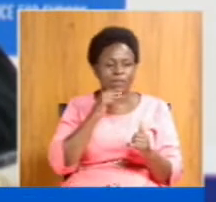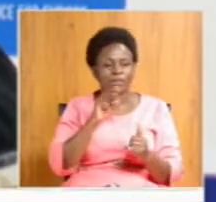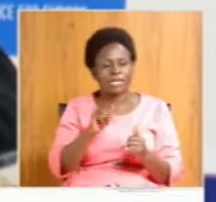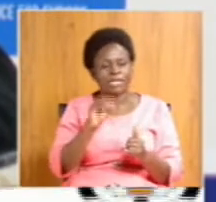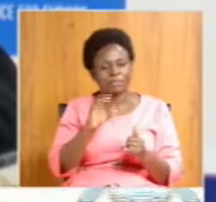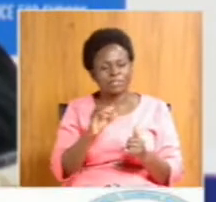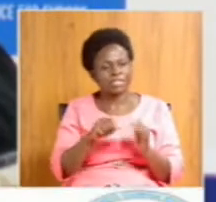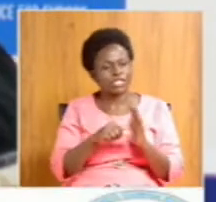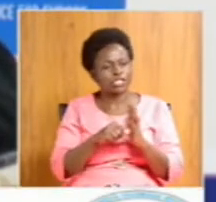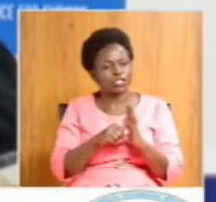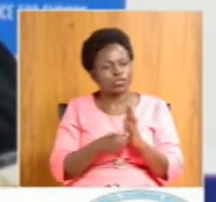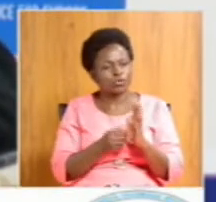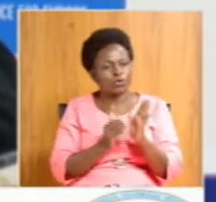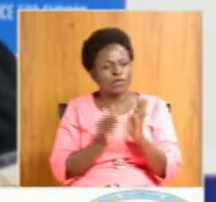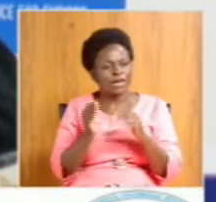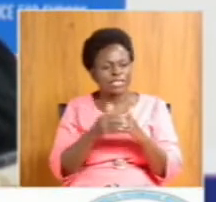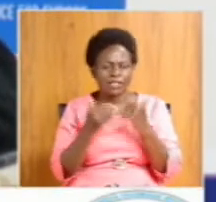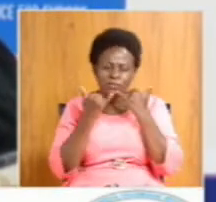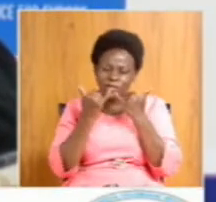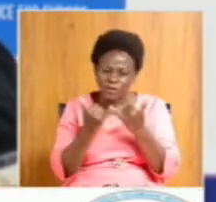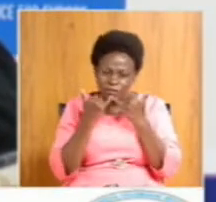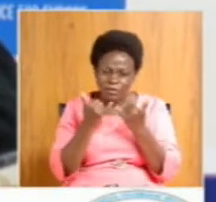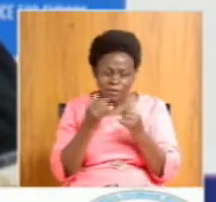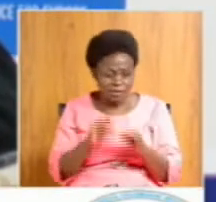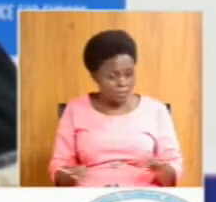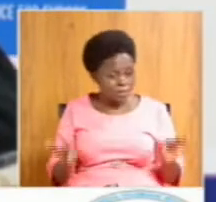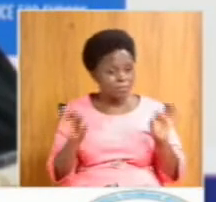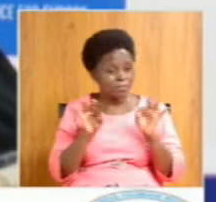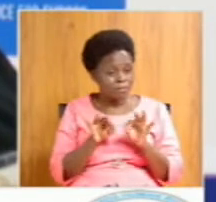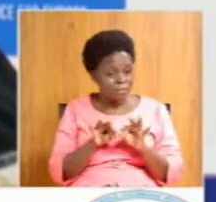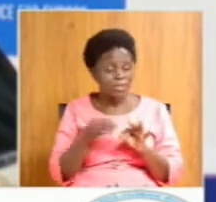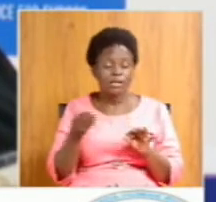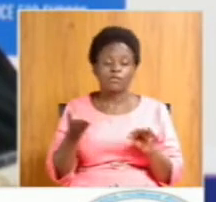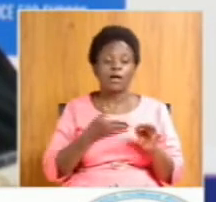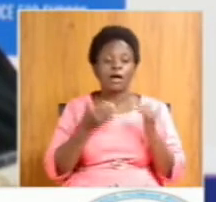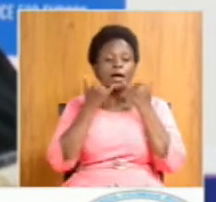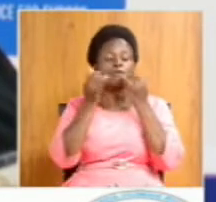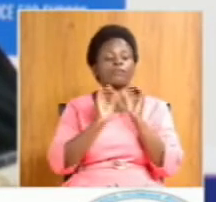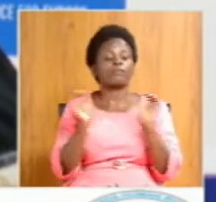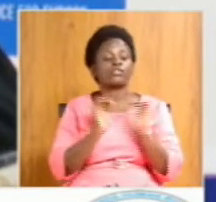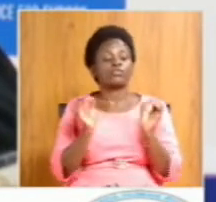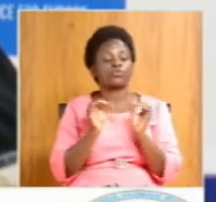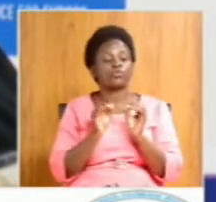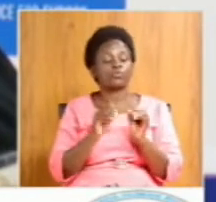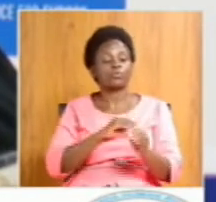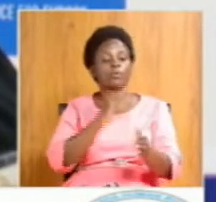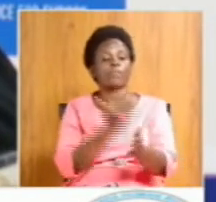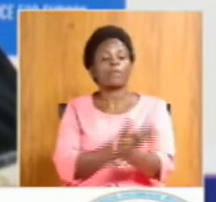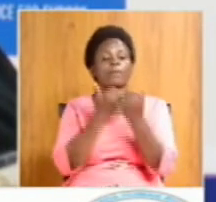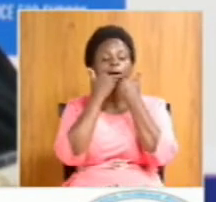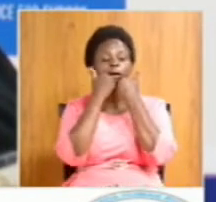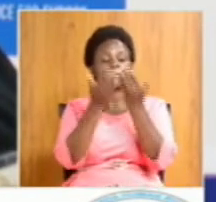Moderator, the issue of access to information is very critical. If you do not have information, you're powerless.